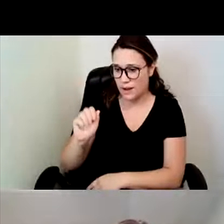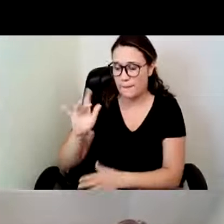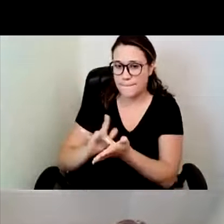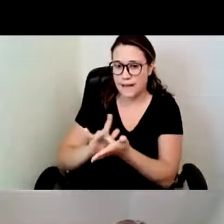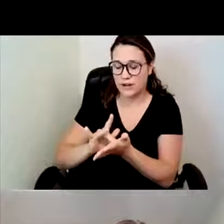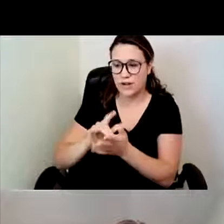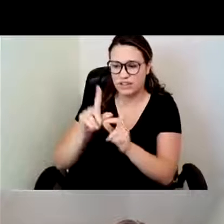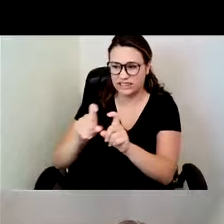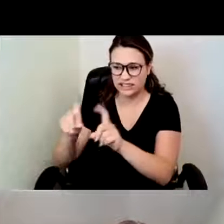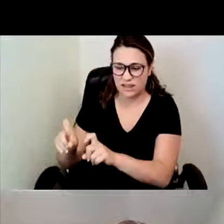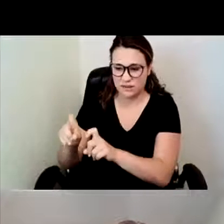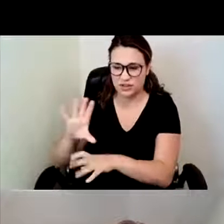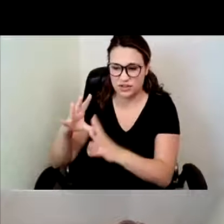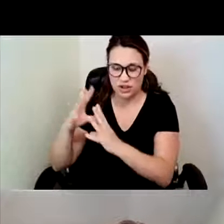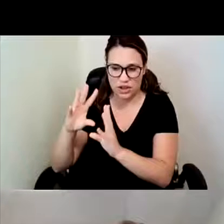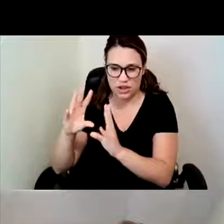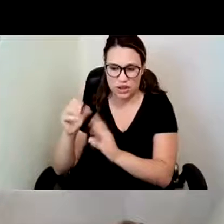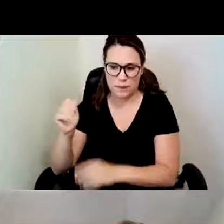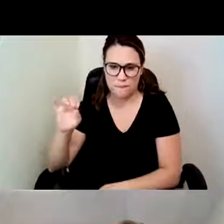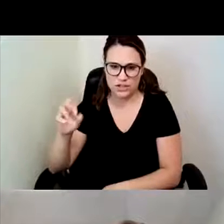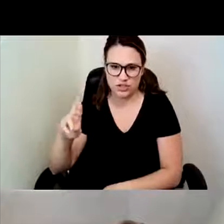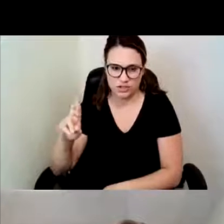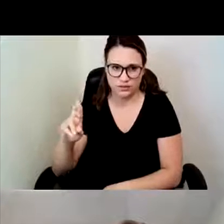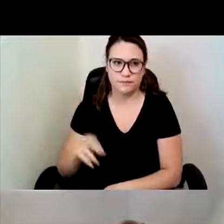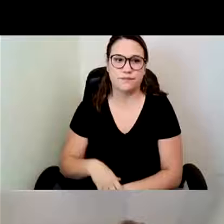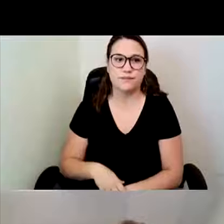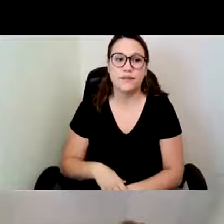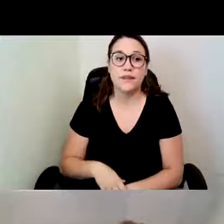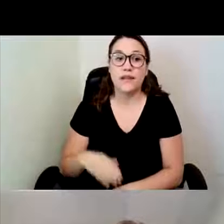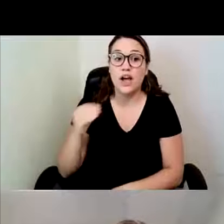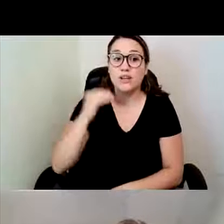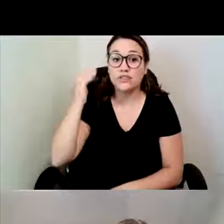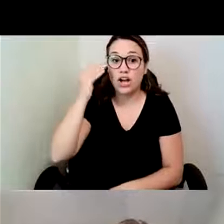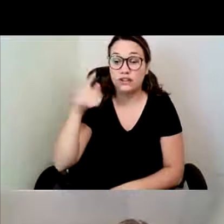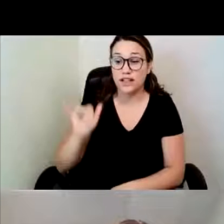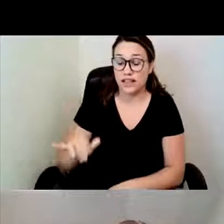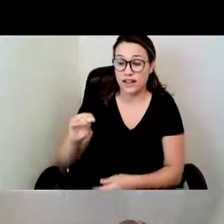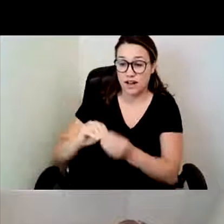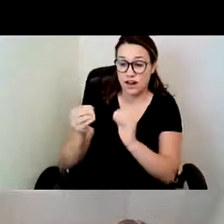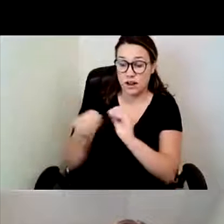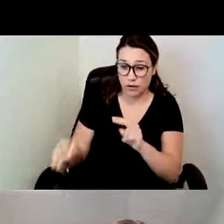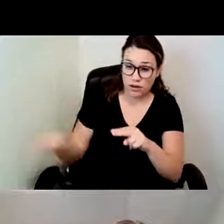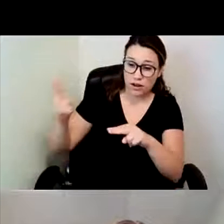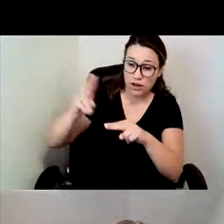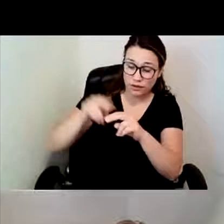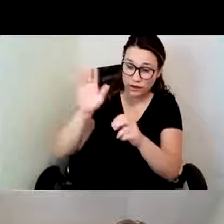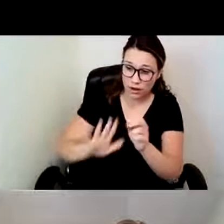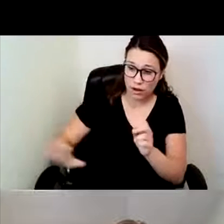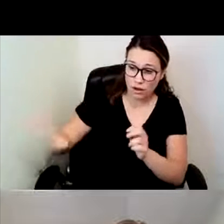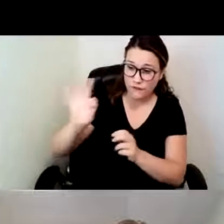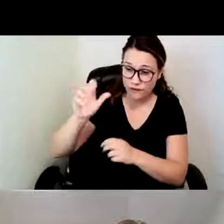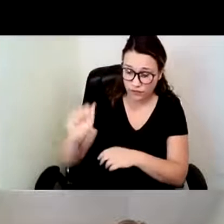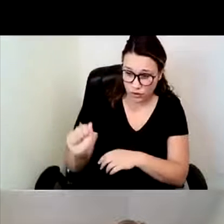reporting alcohol-related deaths among older adults increased across the state from 2012